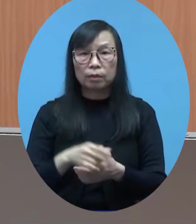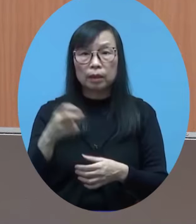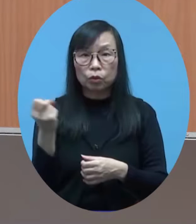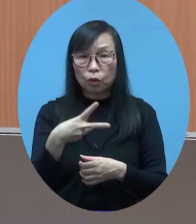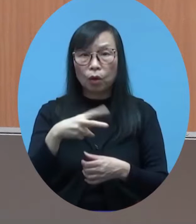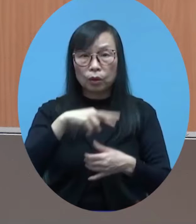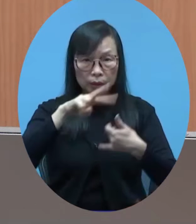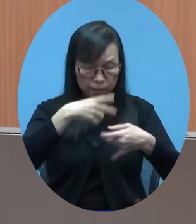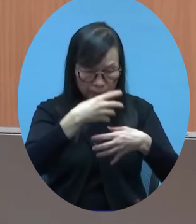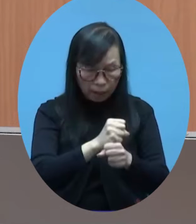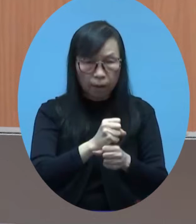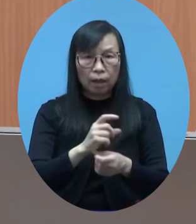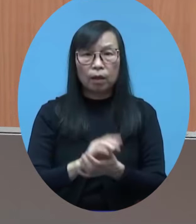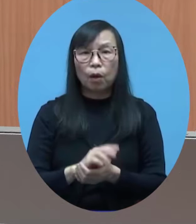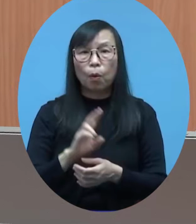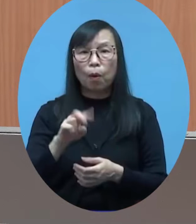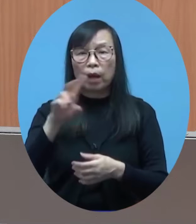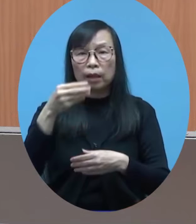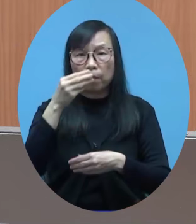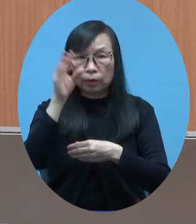any silent transmission. Yeah.